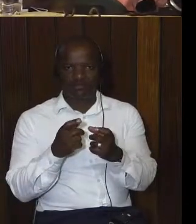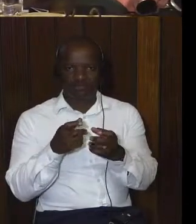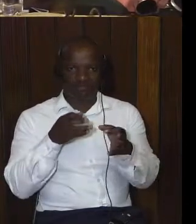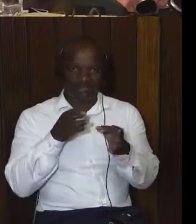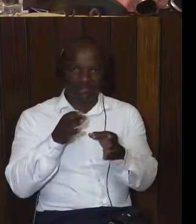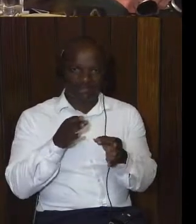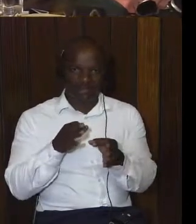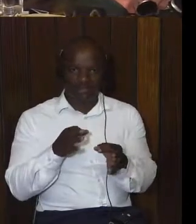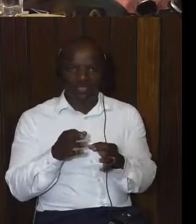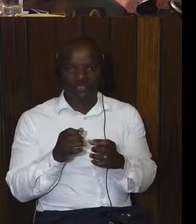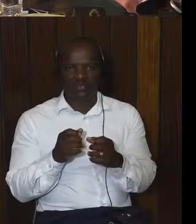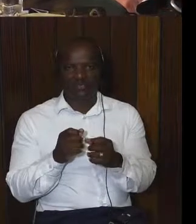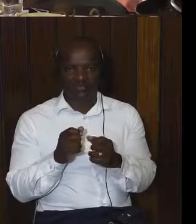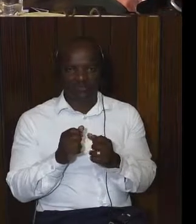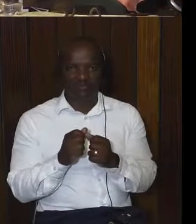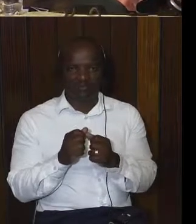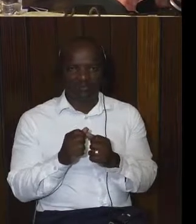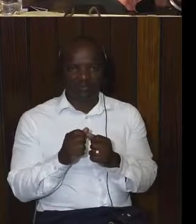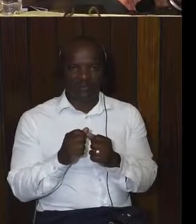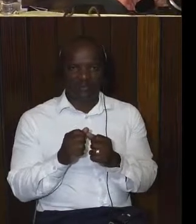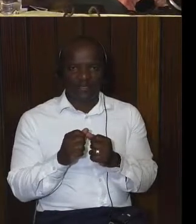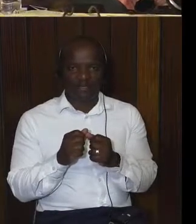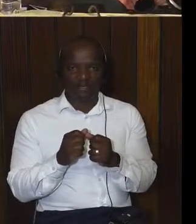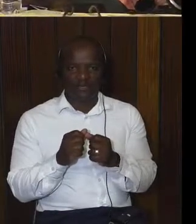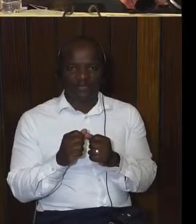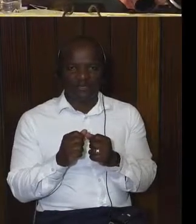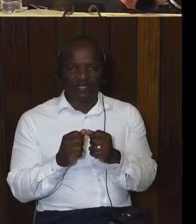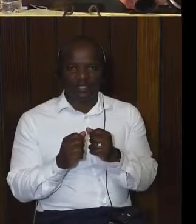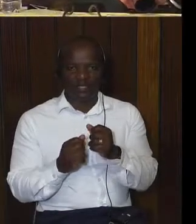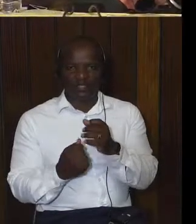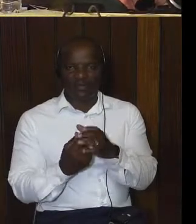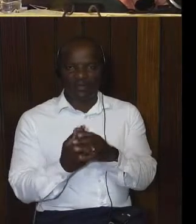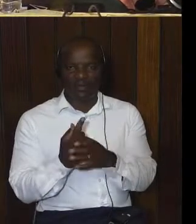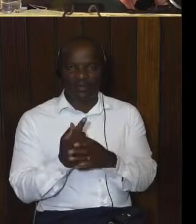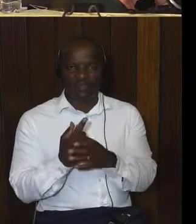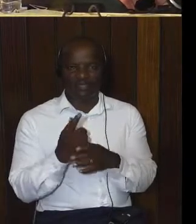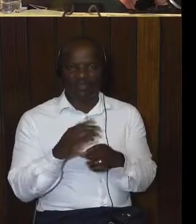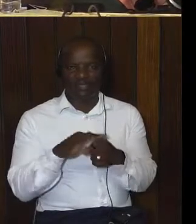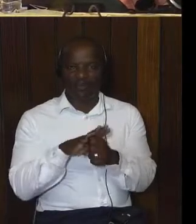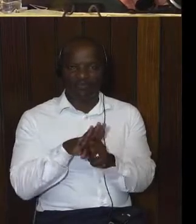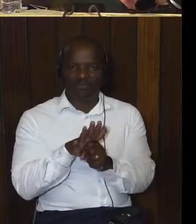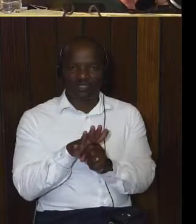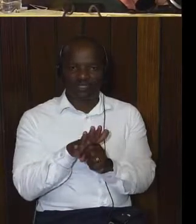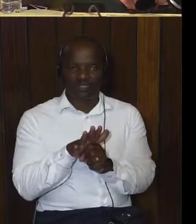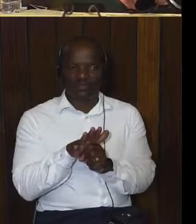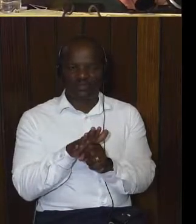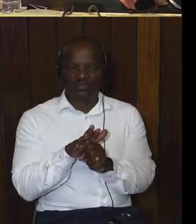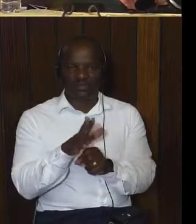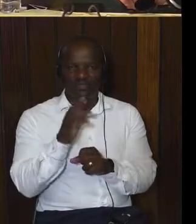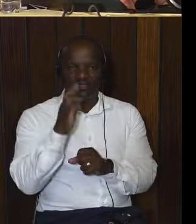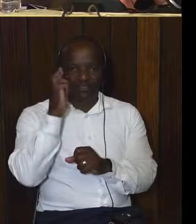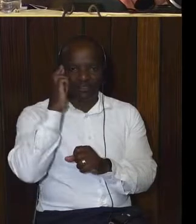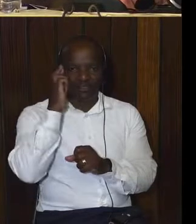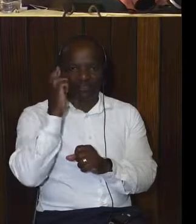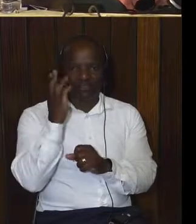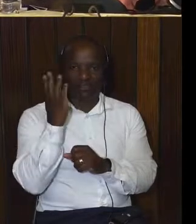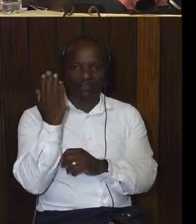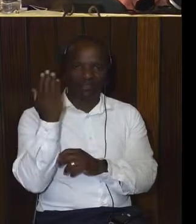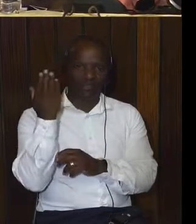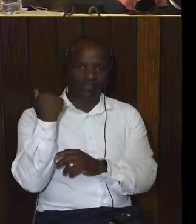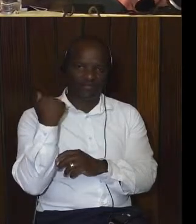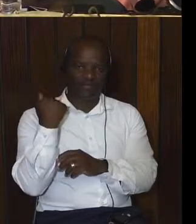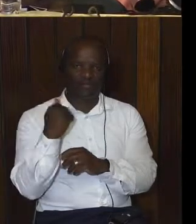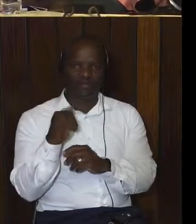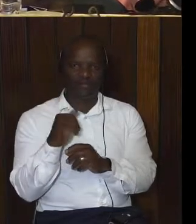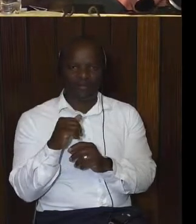to it. What happened with COVID was that And Chair, you'll remember that it wasn't